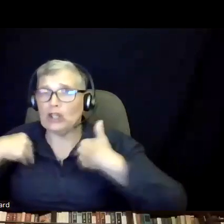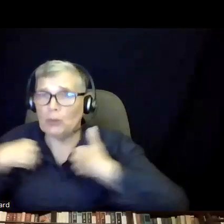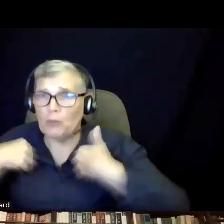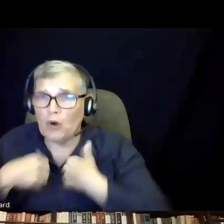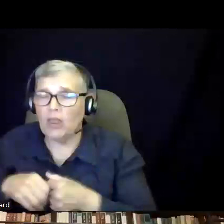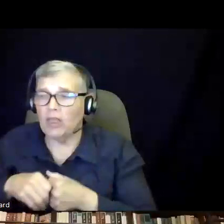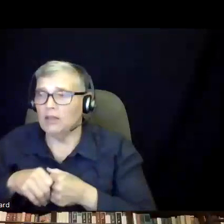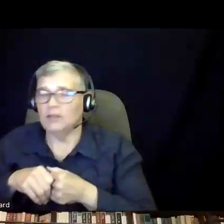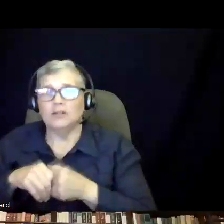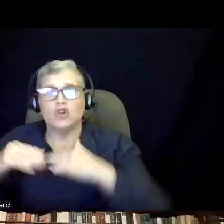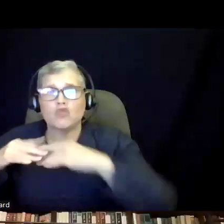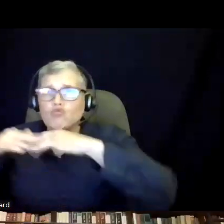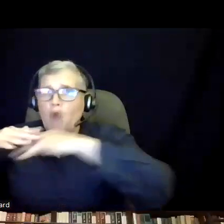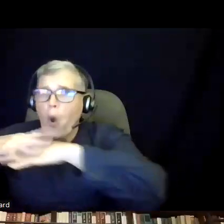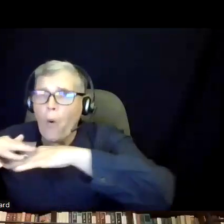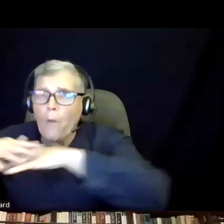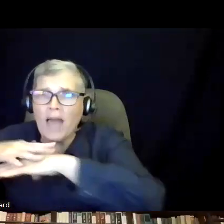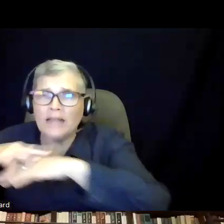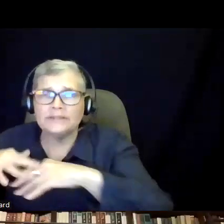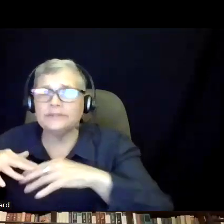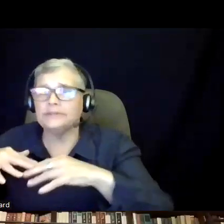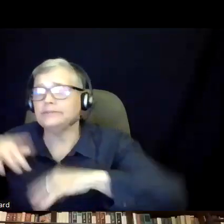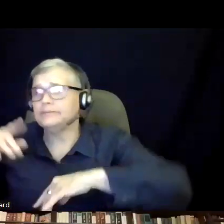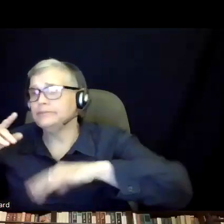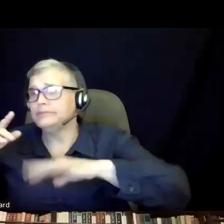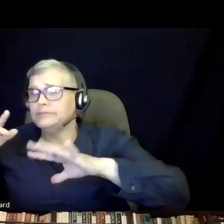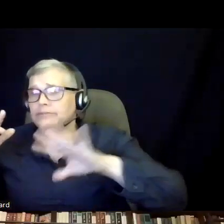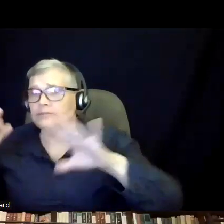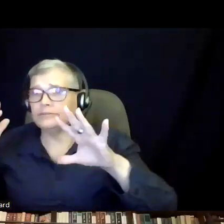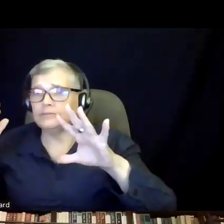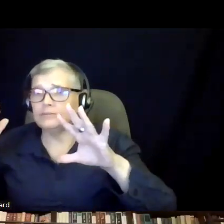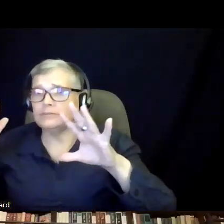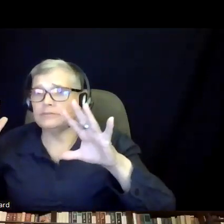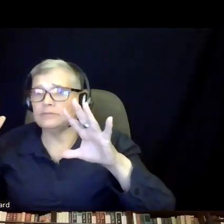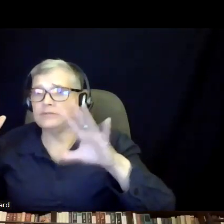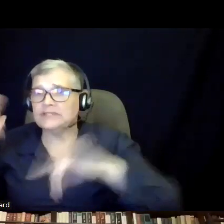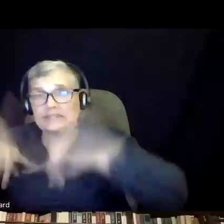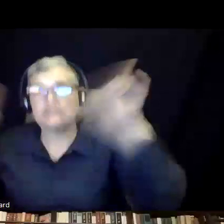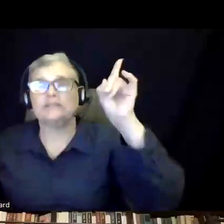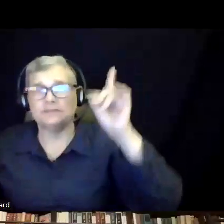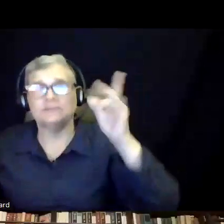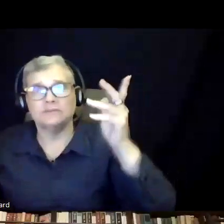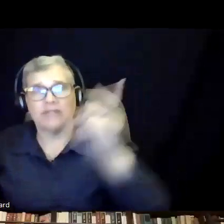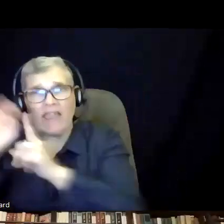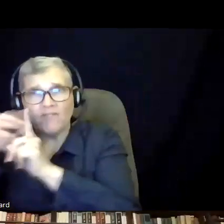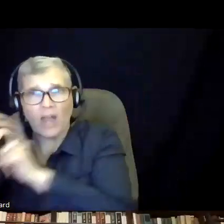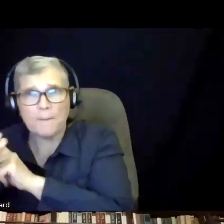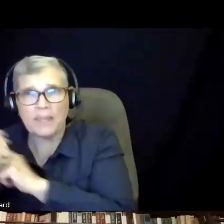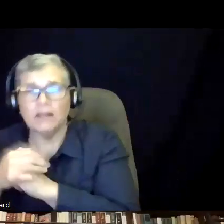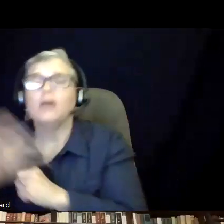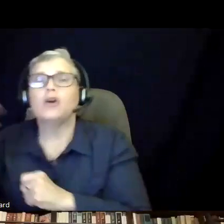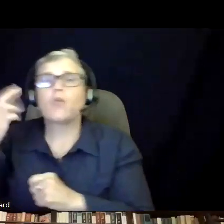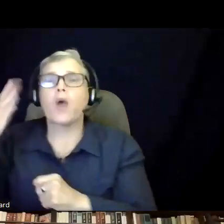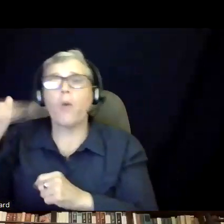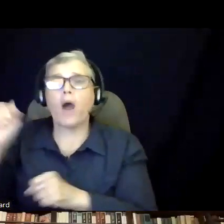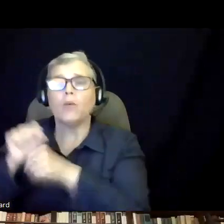robust, environments over there. But the reason it works is because that is the model that